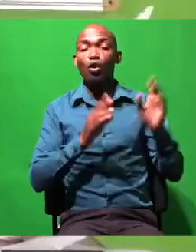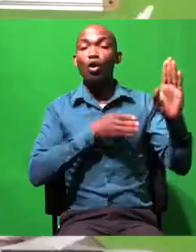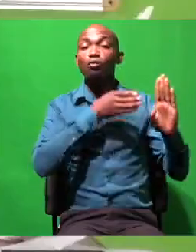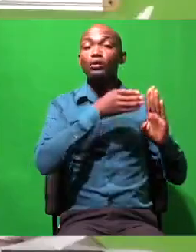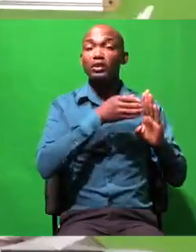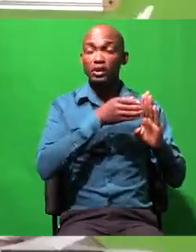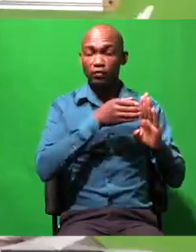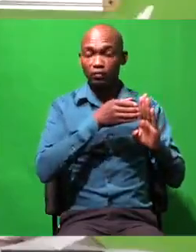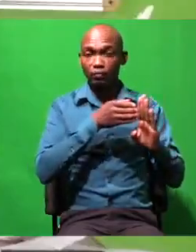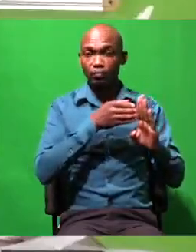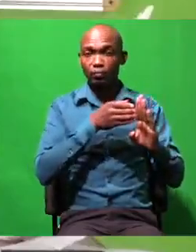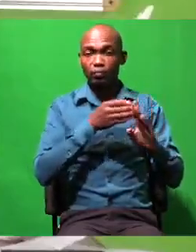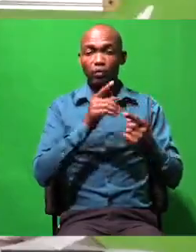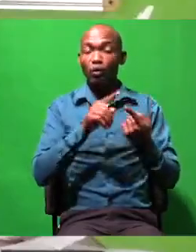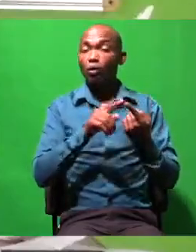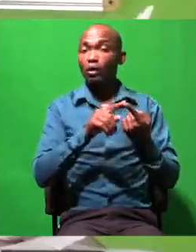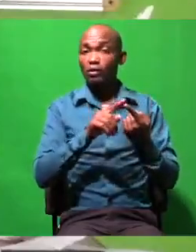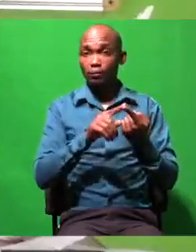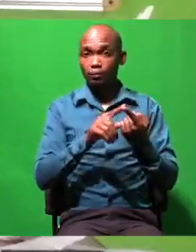which are